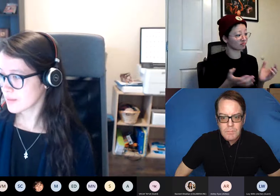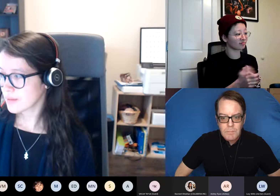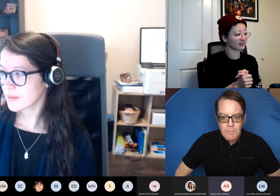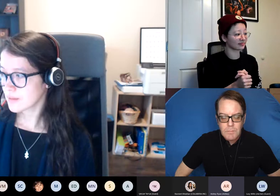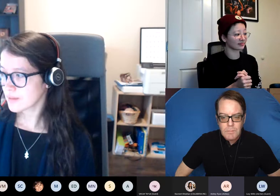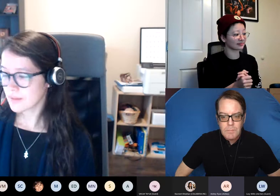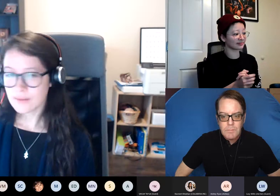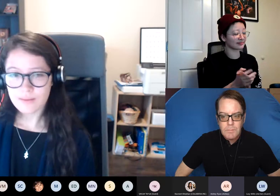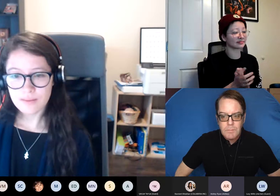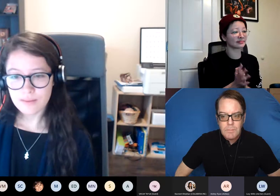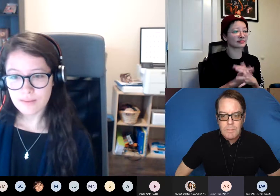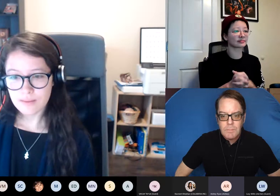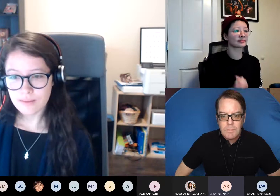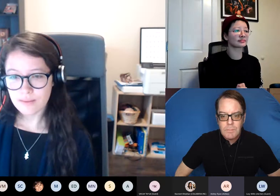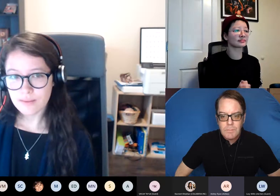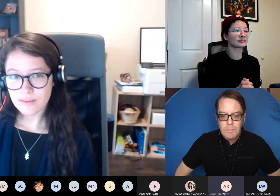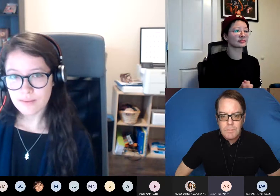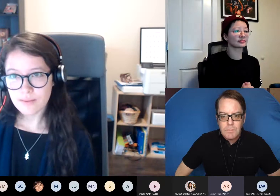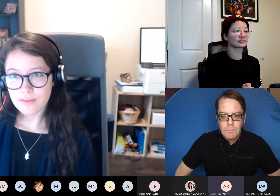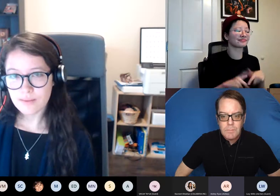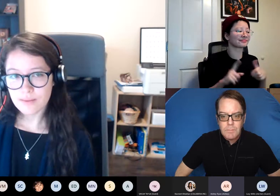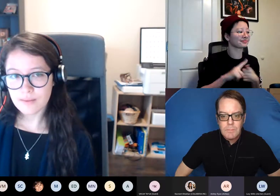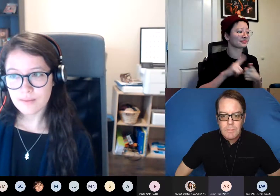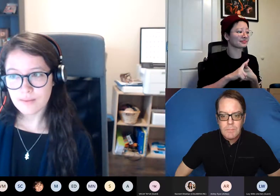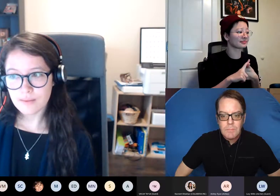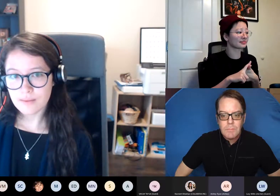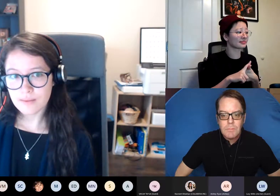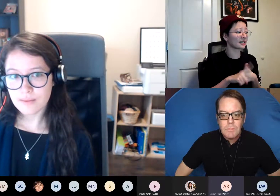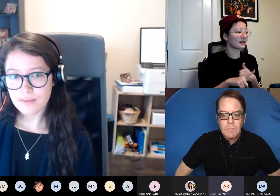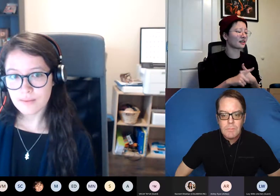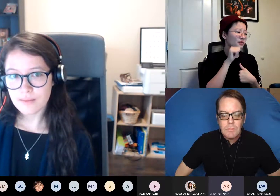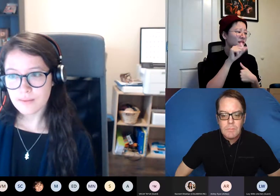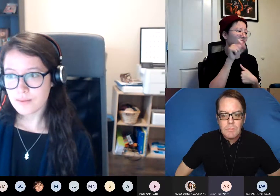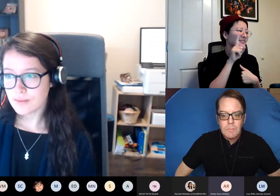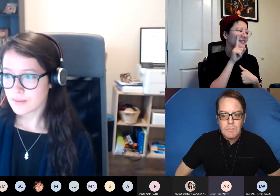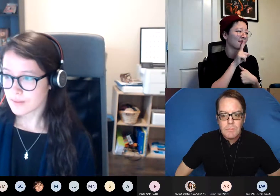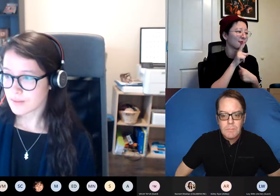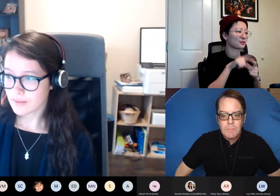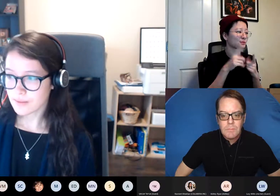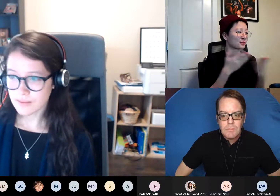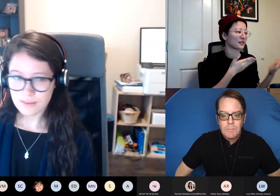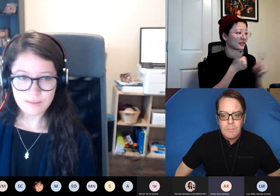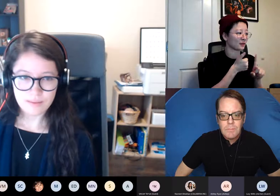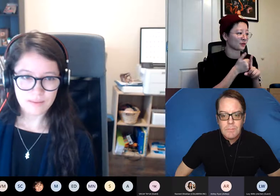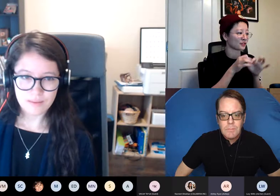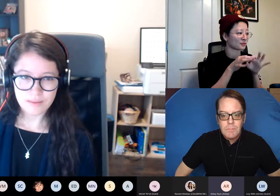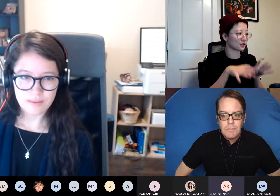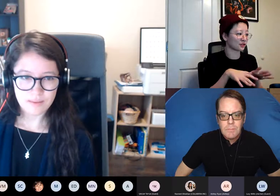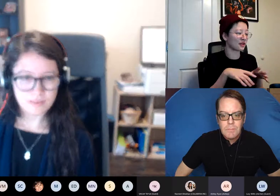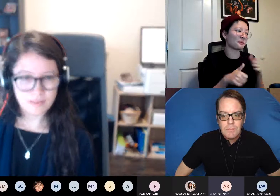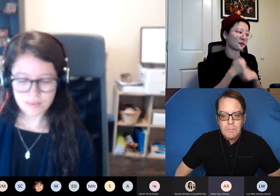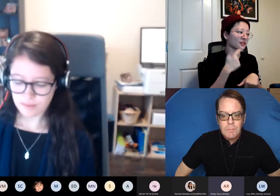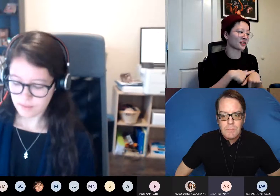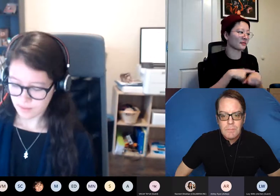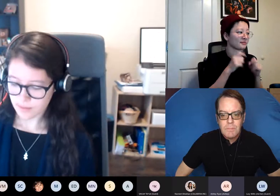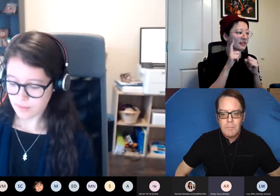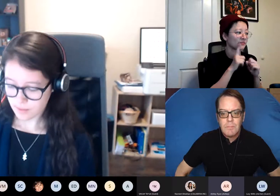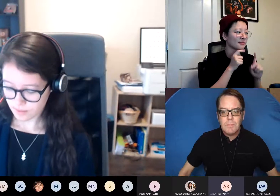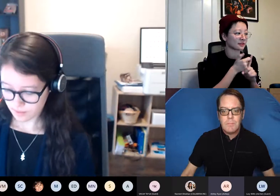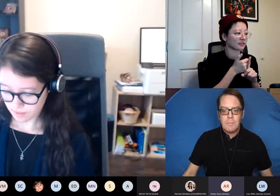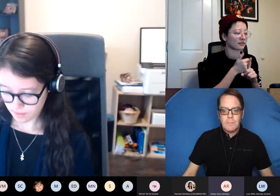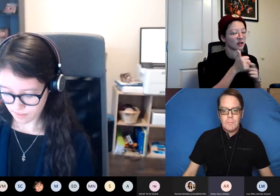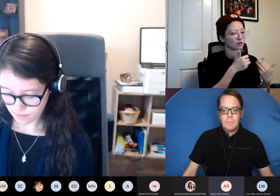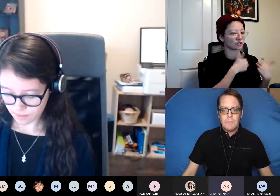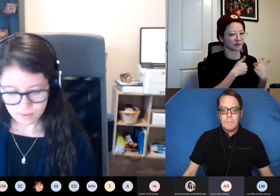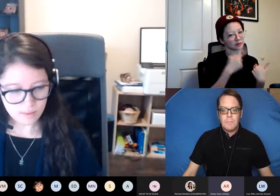person, these are some pieces of advice that may help you interact. One, don't ask the